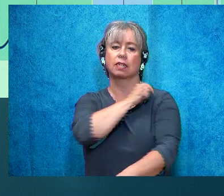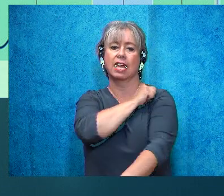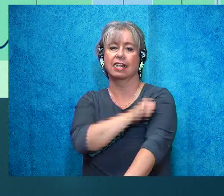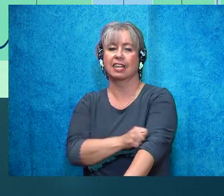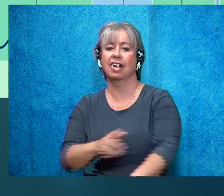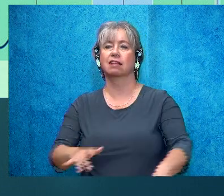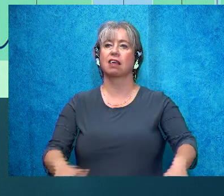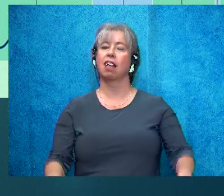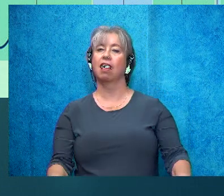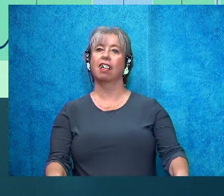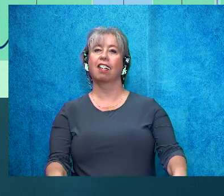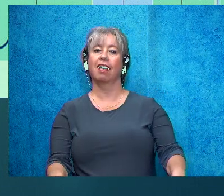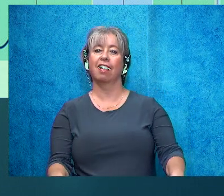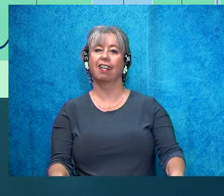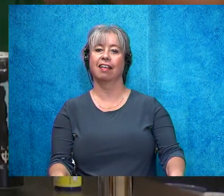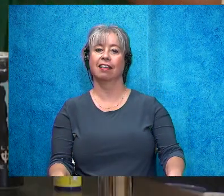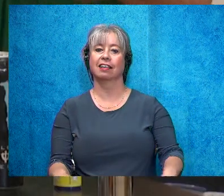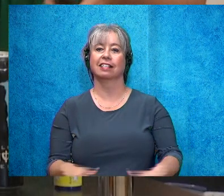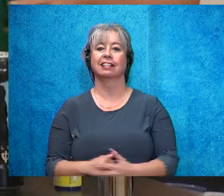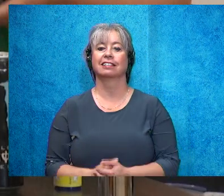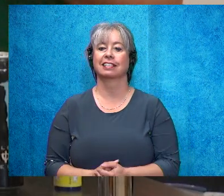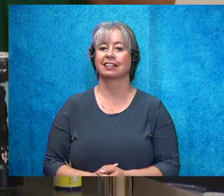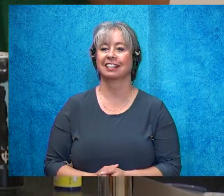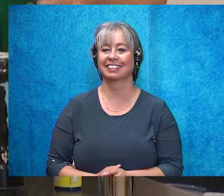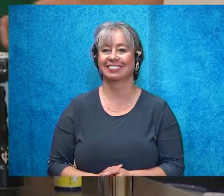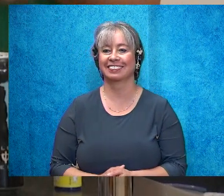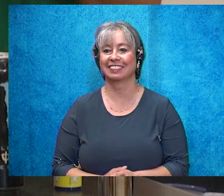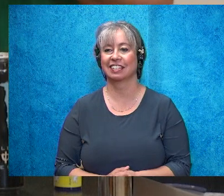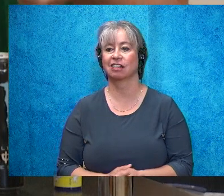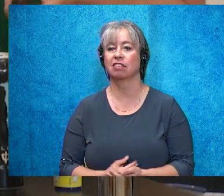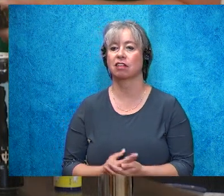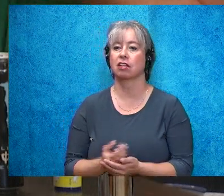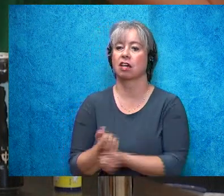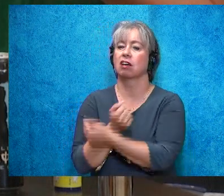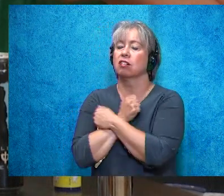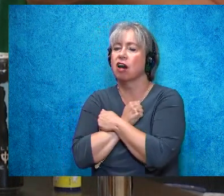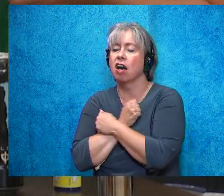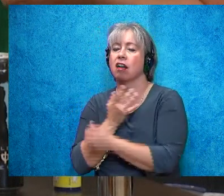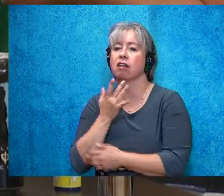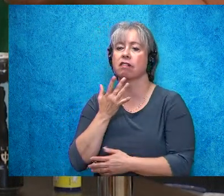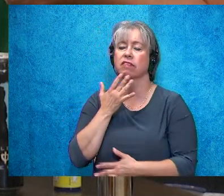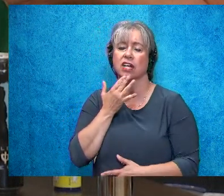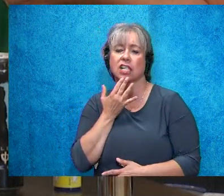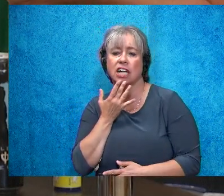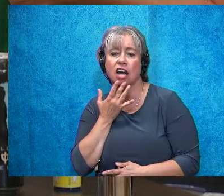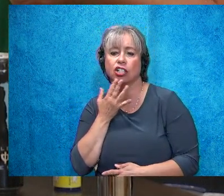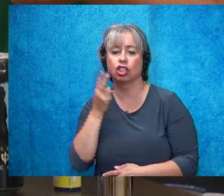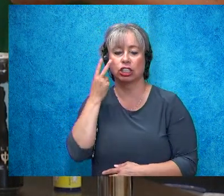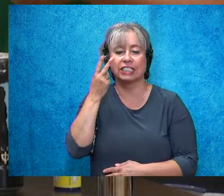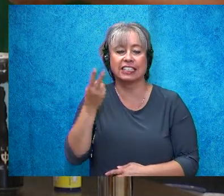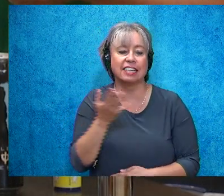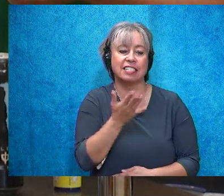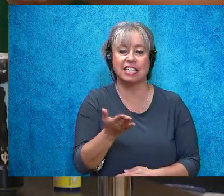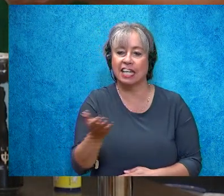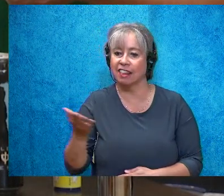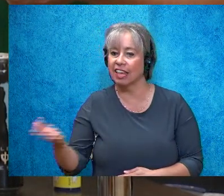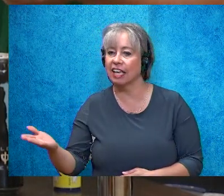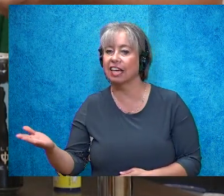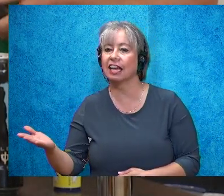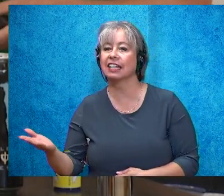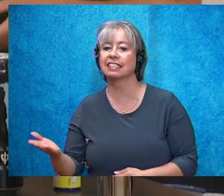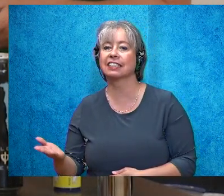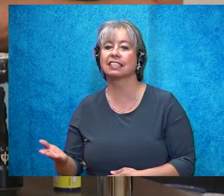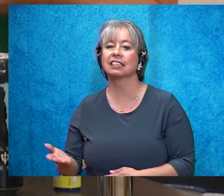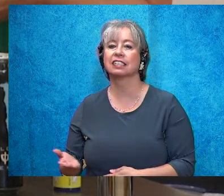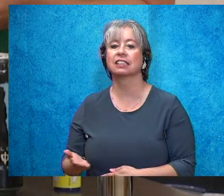our electromagnetic wave spectrum. Love colors and being able to see things. And then I look at